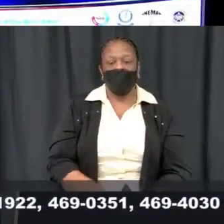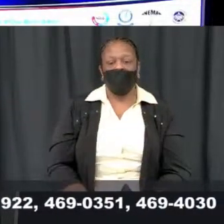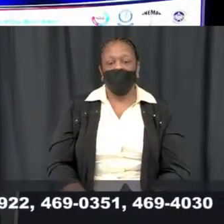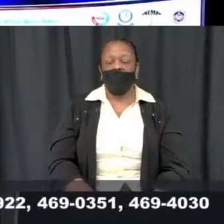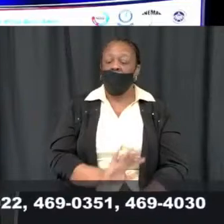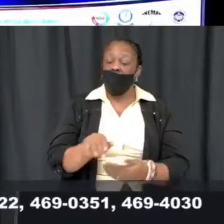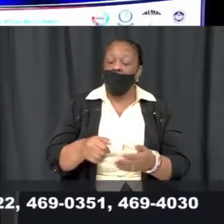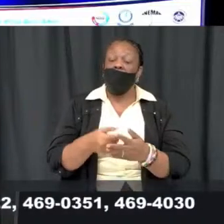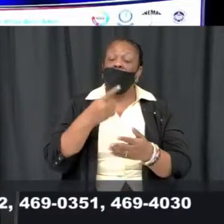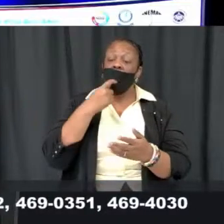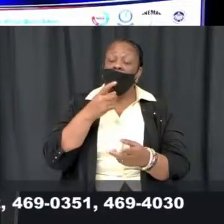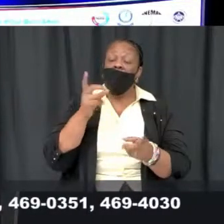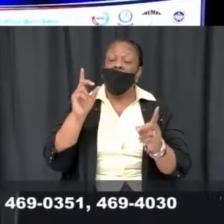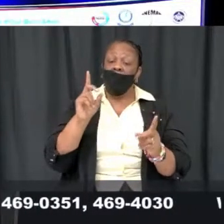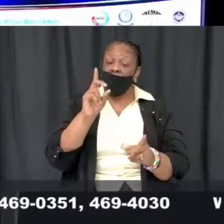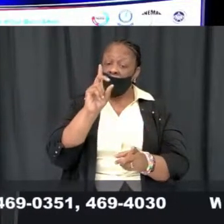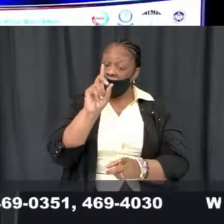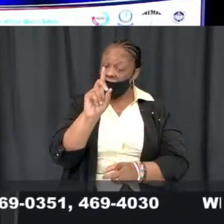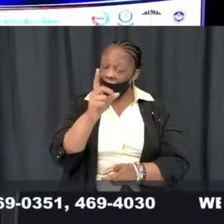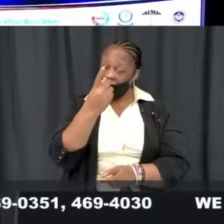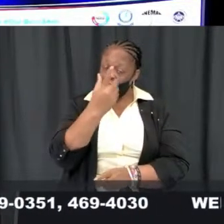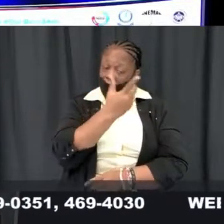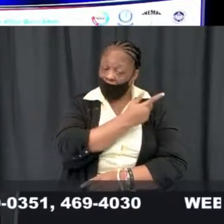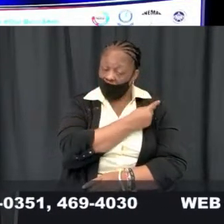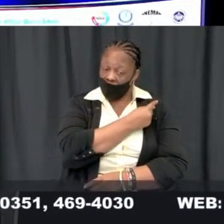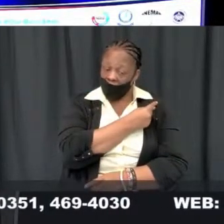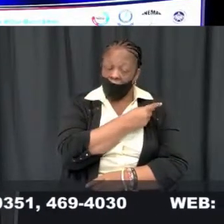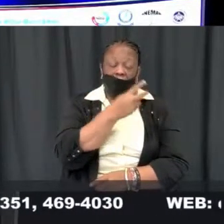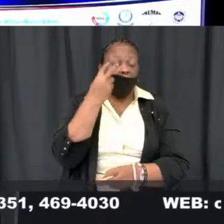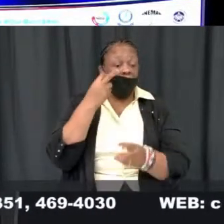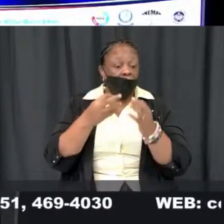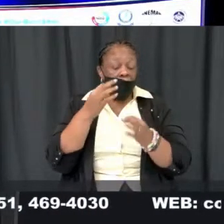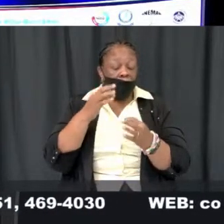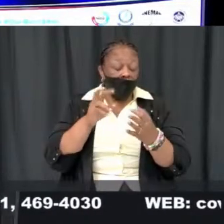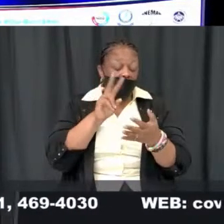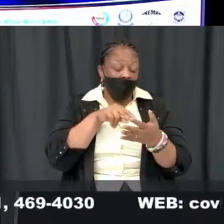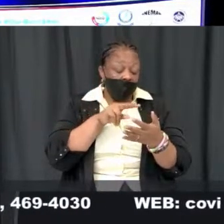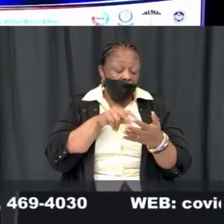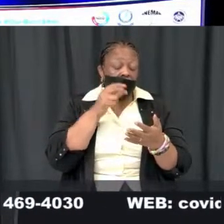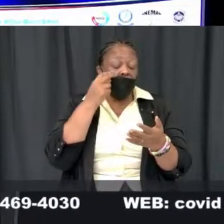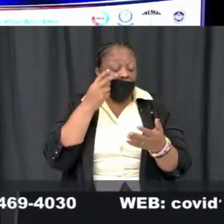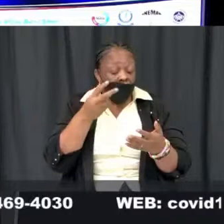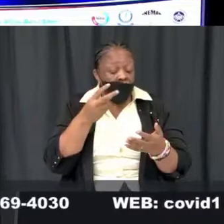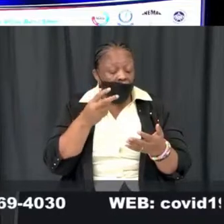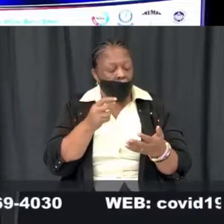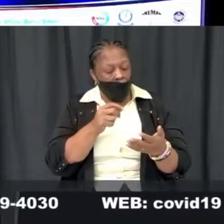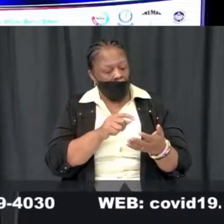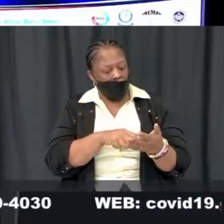shot, your date for your second shot, once you had it before